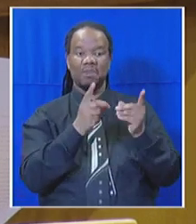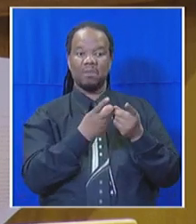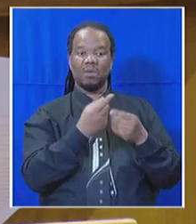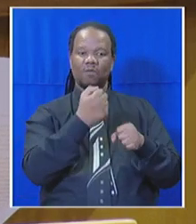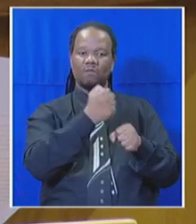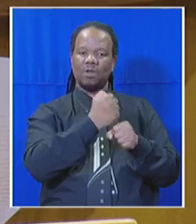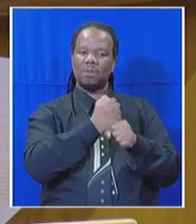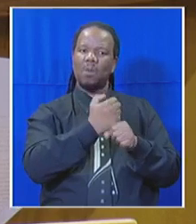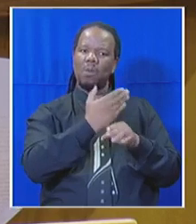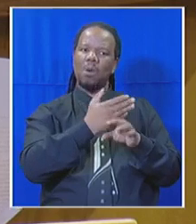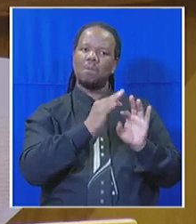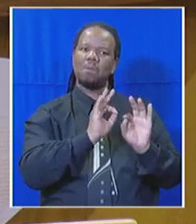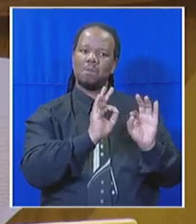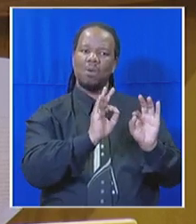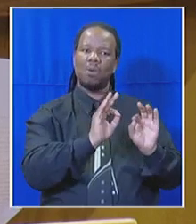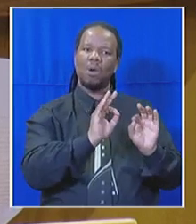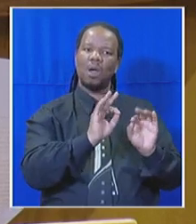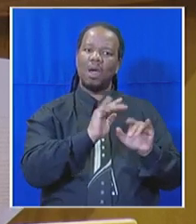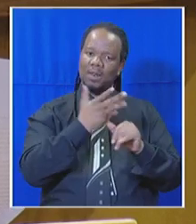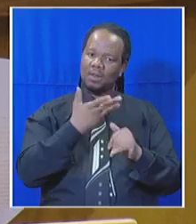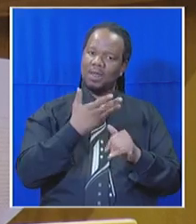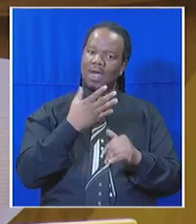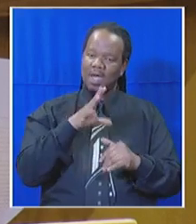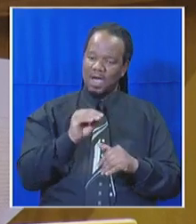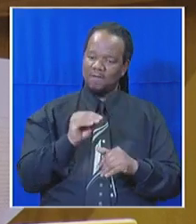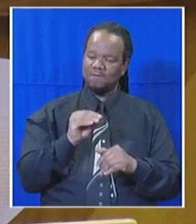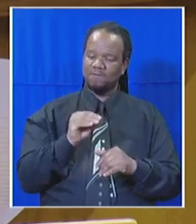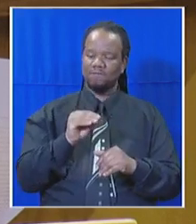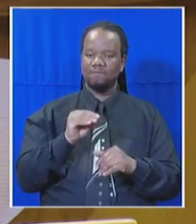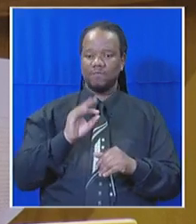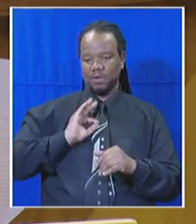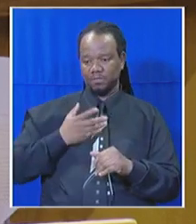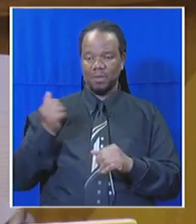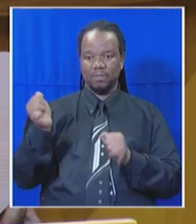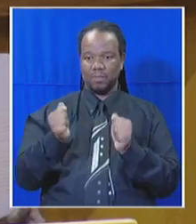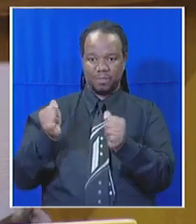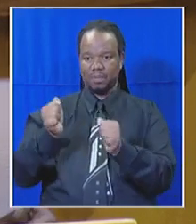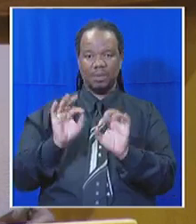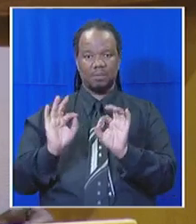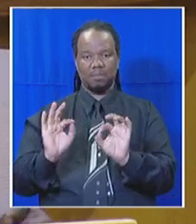fully trained inspectors who have cars and other equipment to do their work.